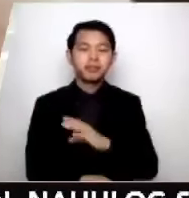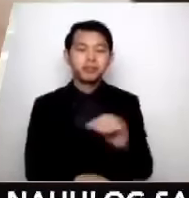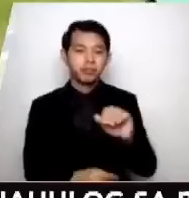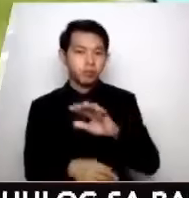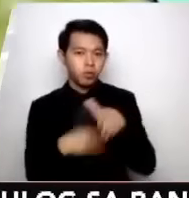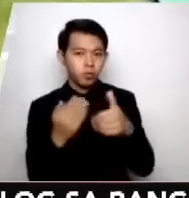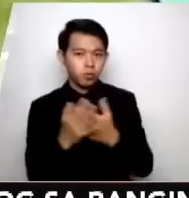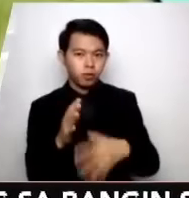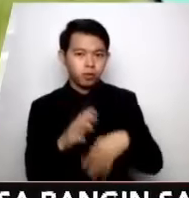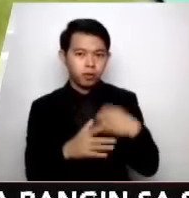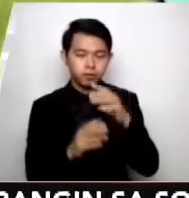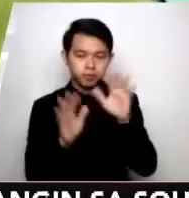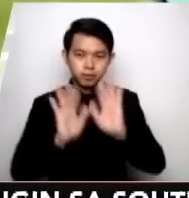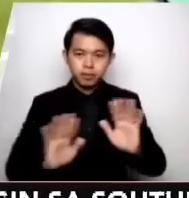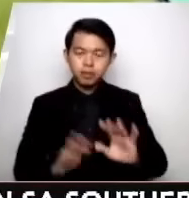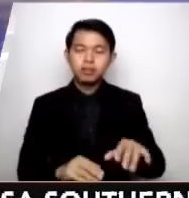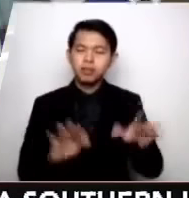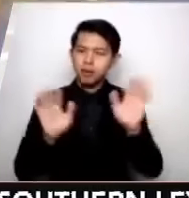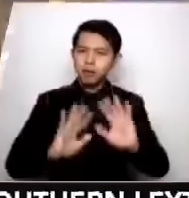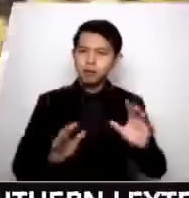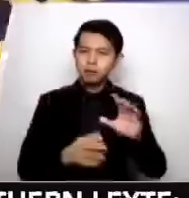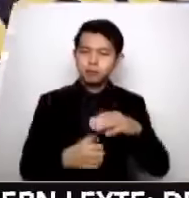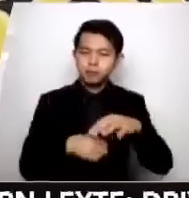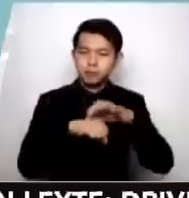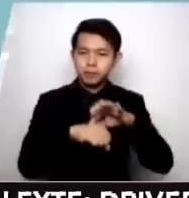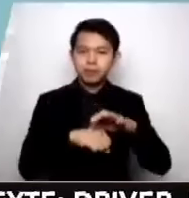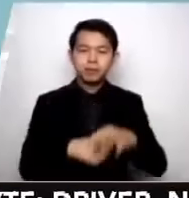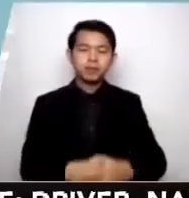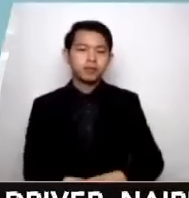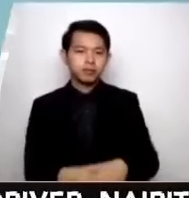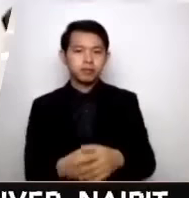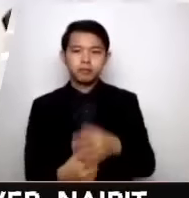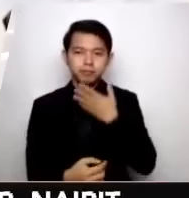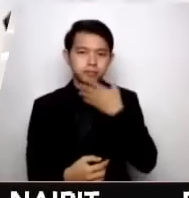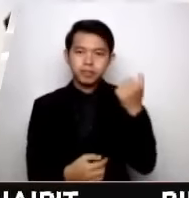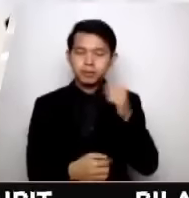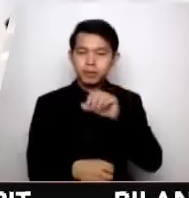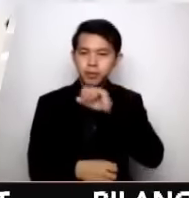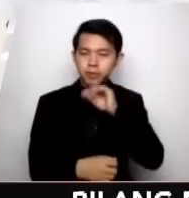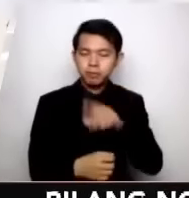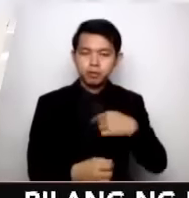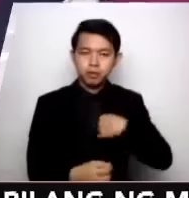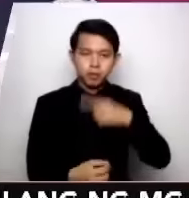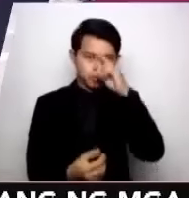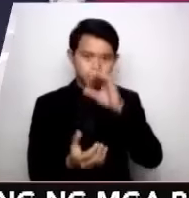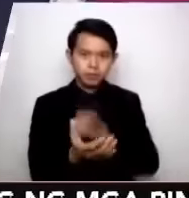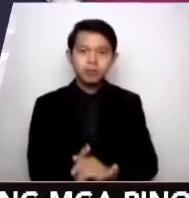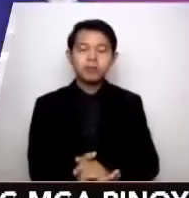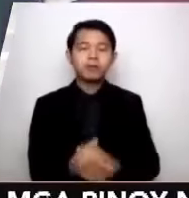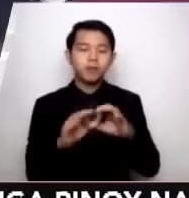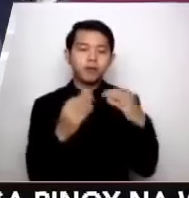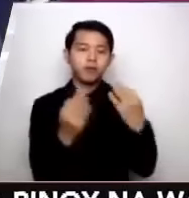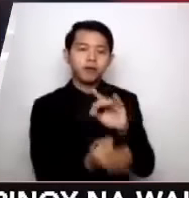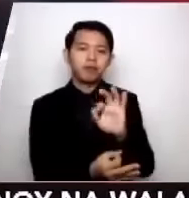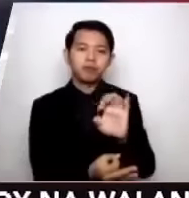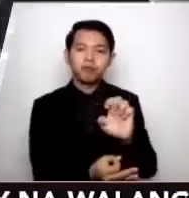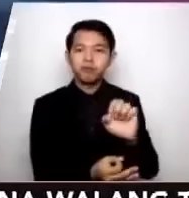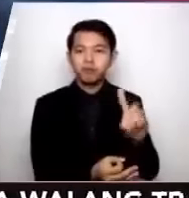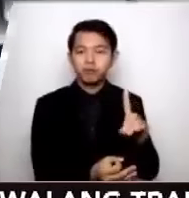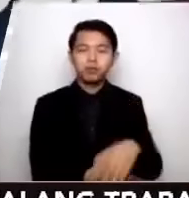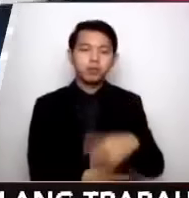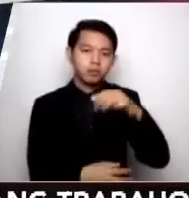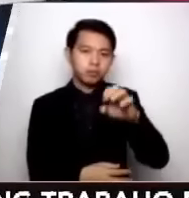Wild, Daig Kayo ng Lola Ko, Family Feud, I Believe, Pepito Manaloto, Sarap Diba, The